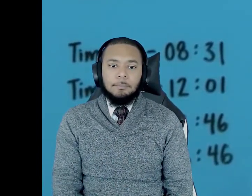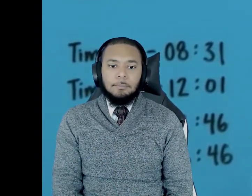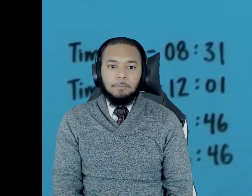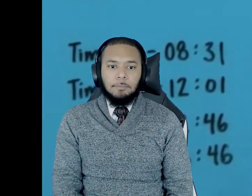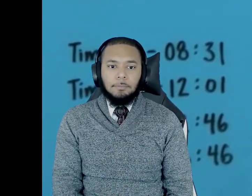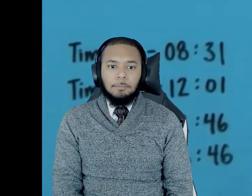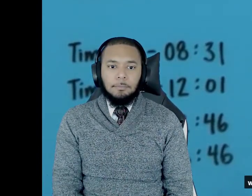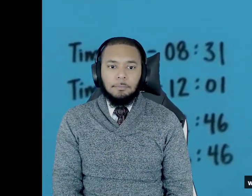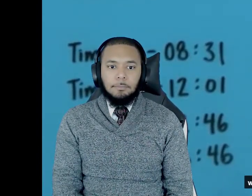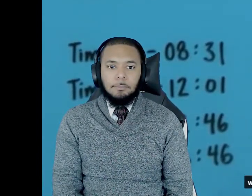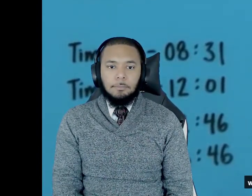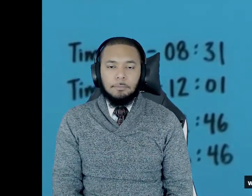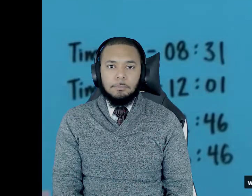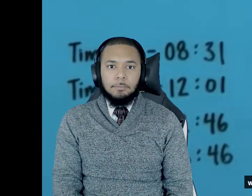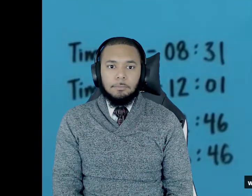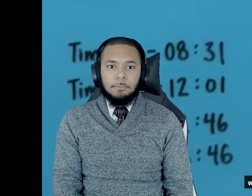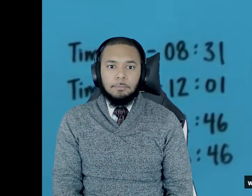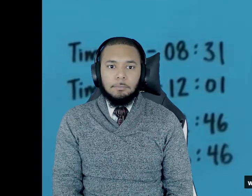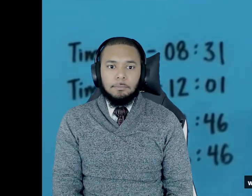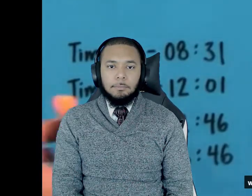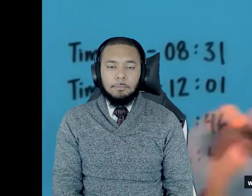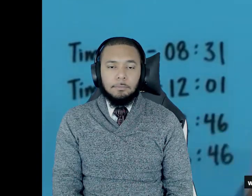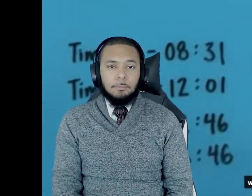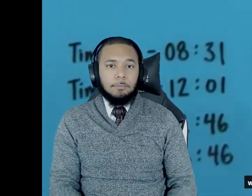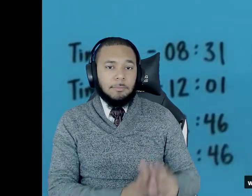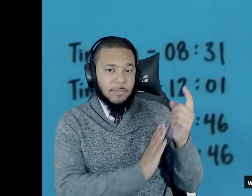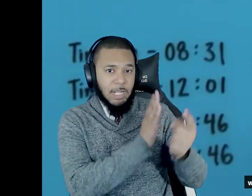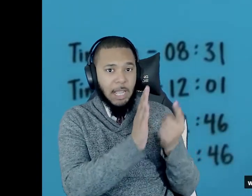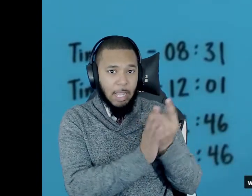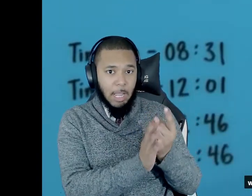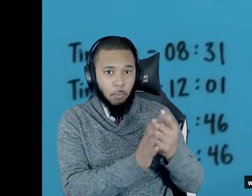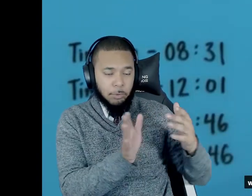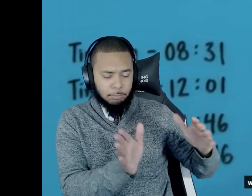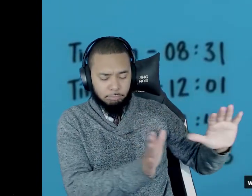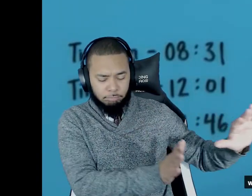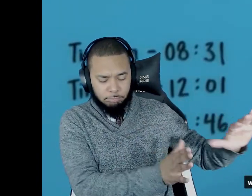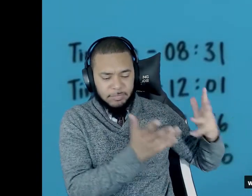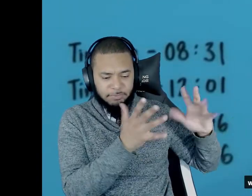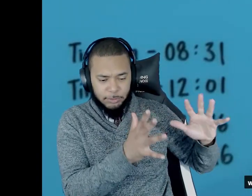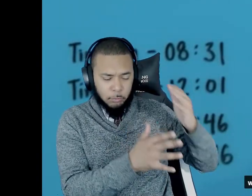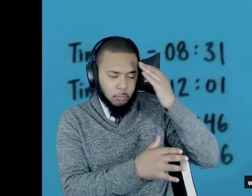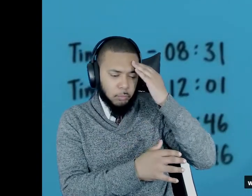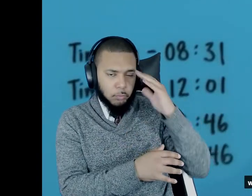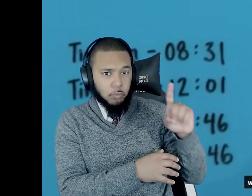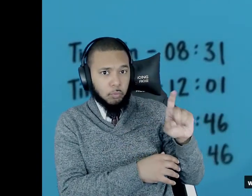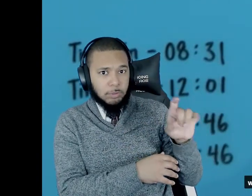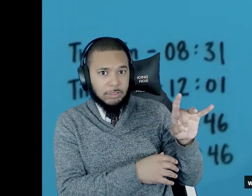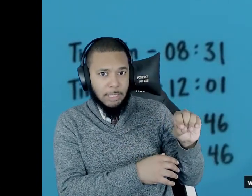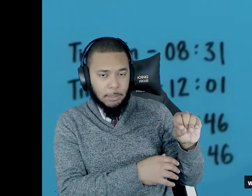We've done the 15 hours part. We know for a fact that we're going to receive $180